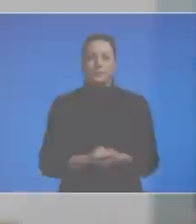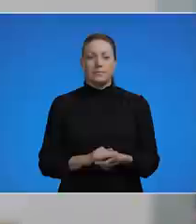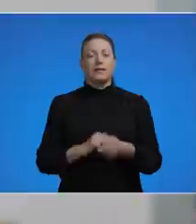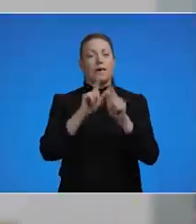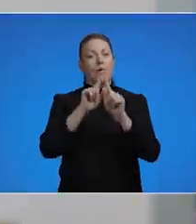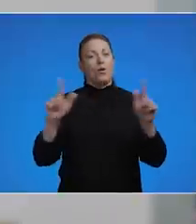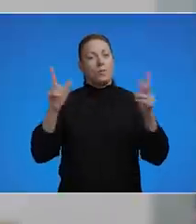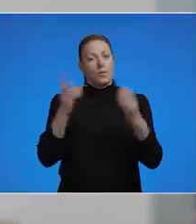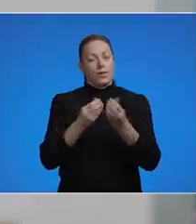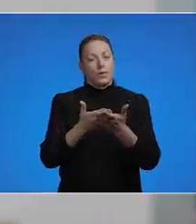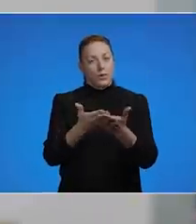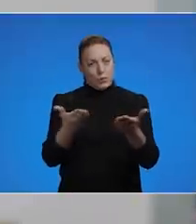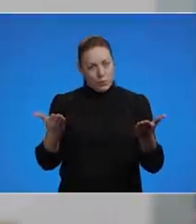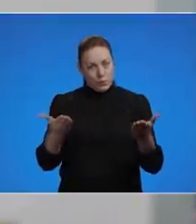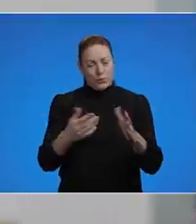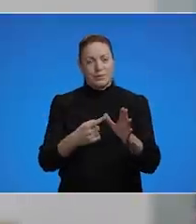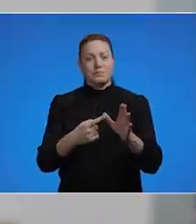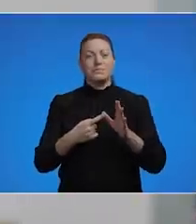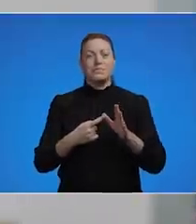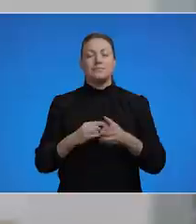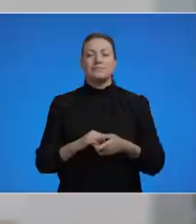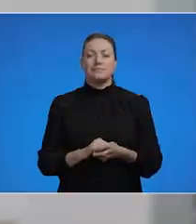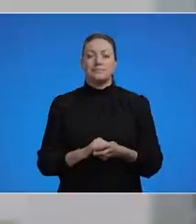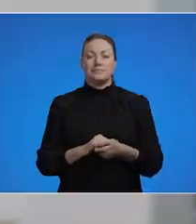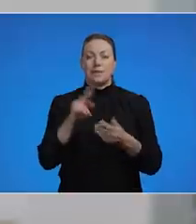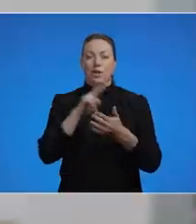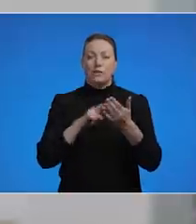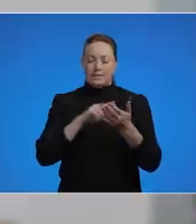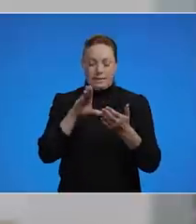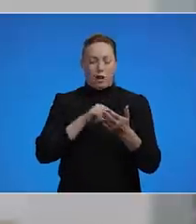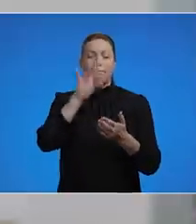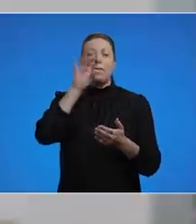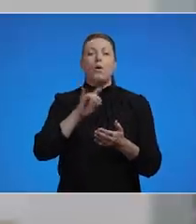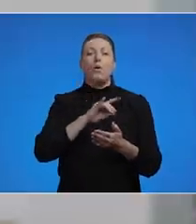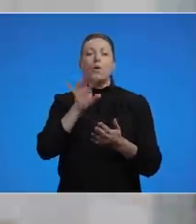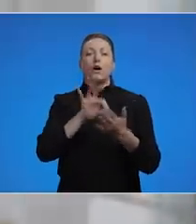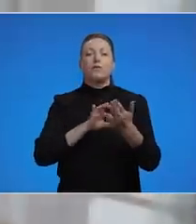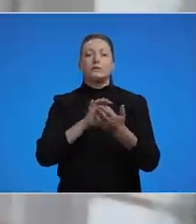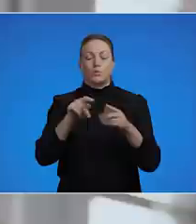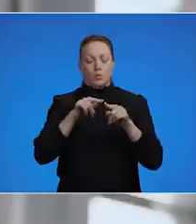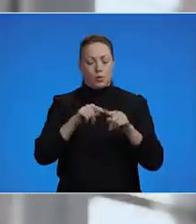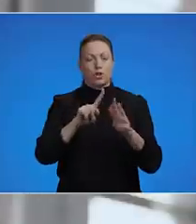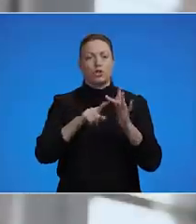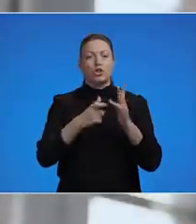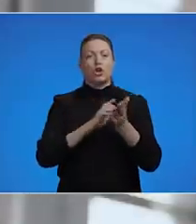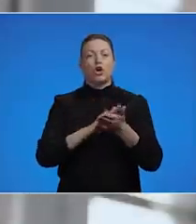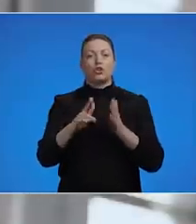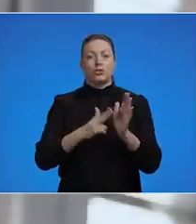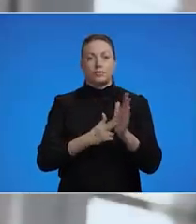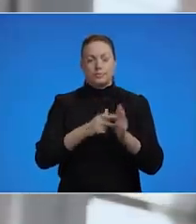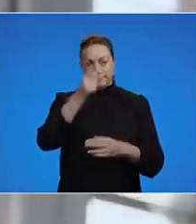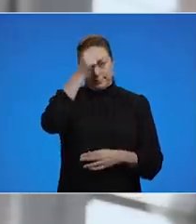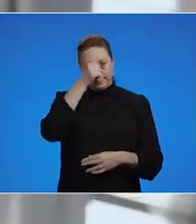The Lord be with you. And with your spirit. A reading from the Holy Gospel according to John. Glory to you,